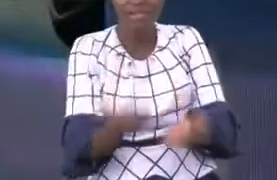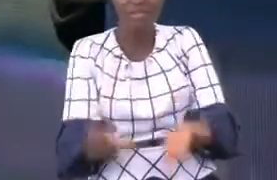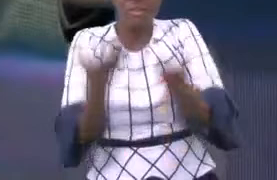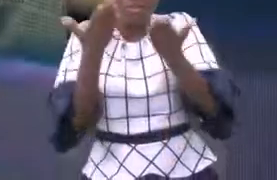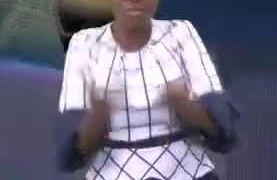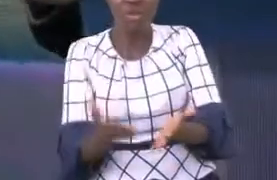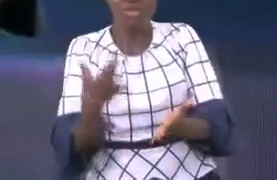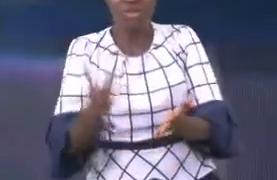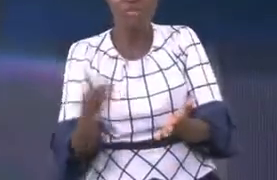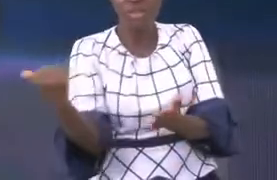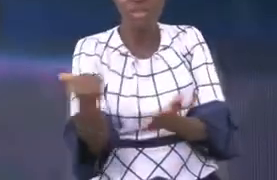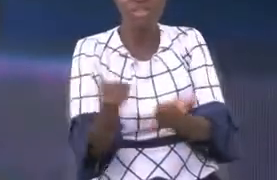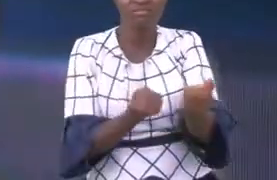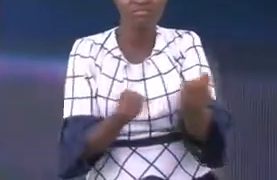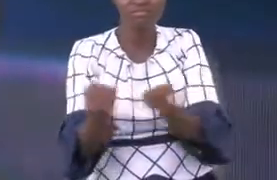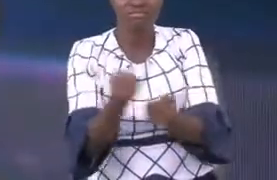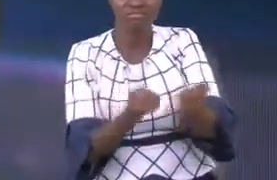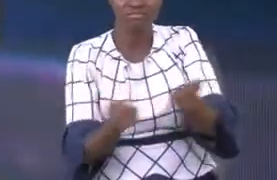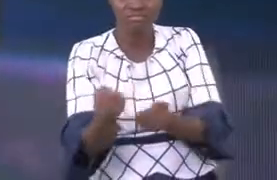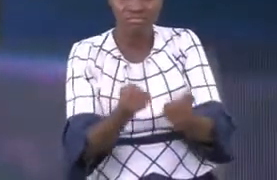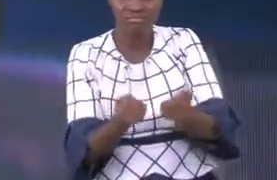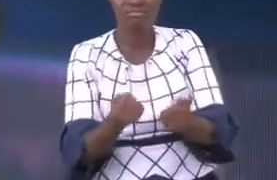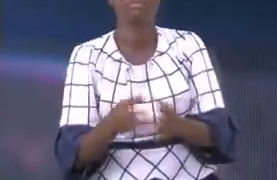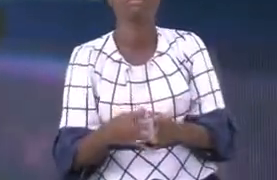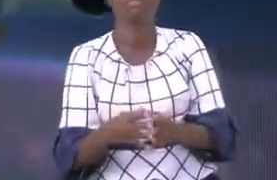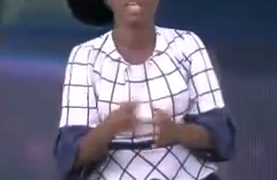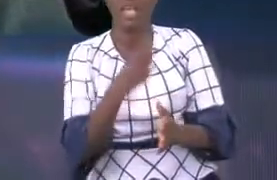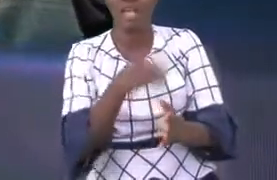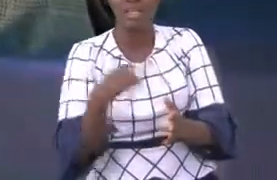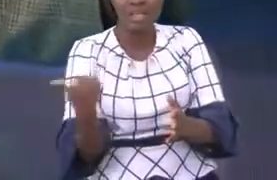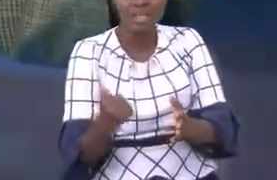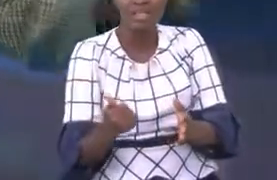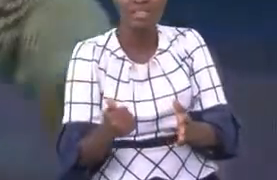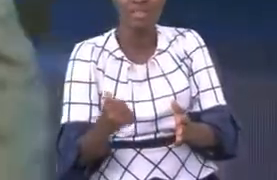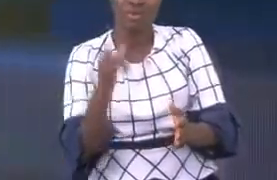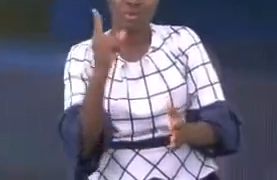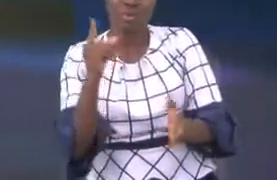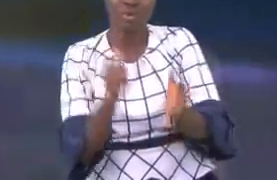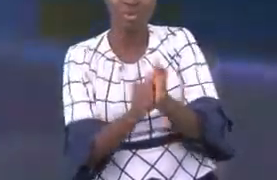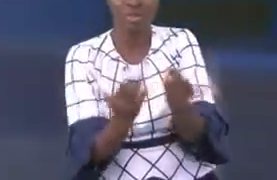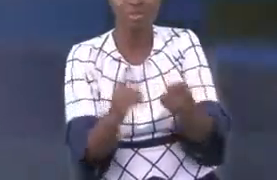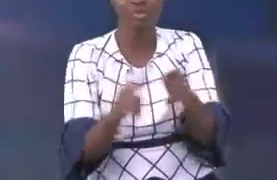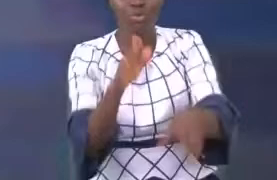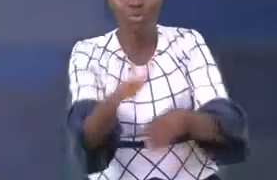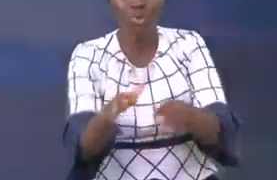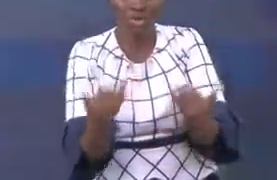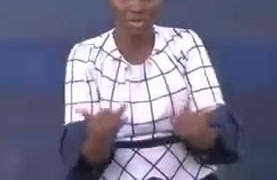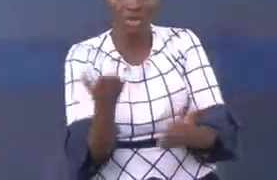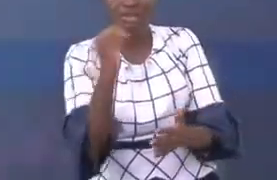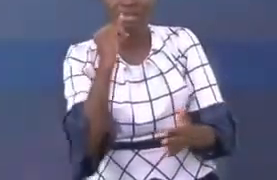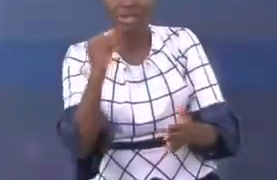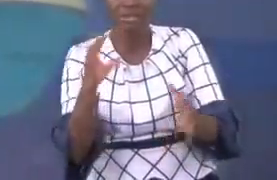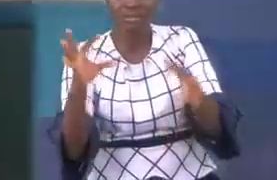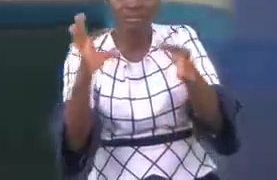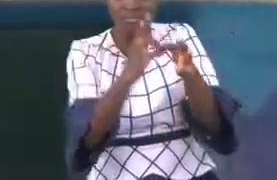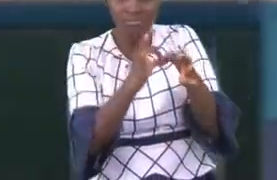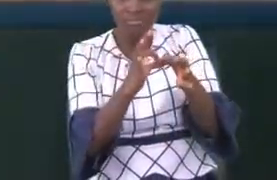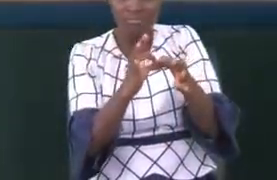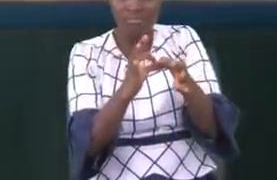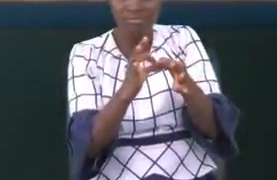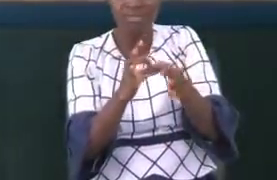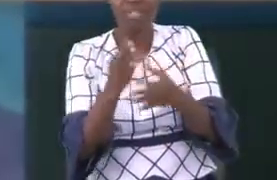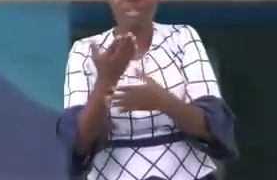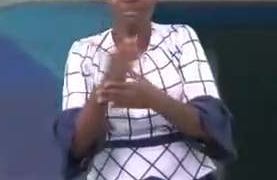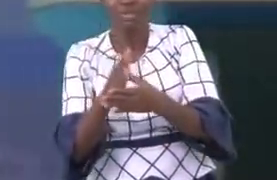now there is a link. You can cross from where you are to that town. And when you get there, everything